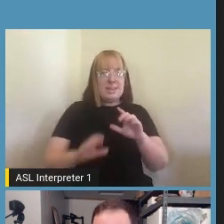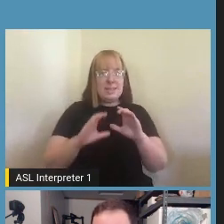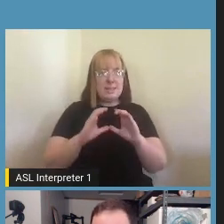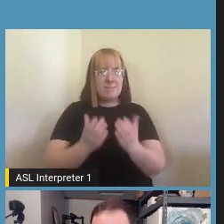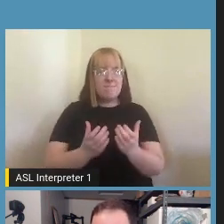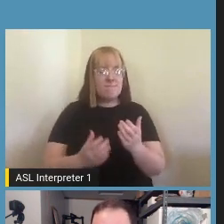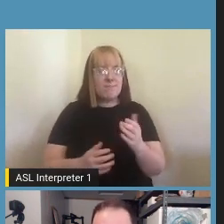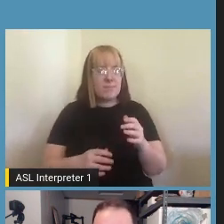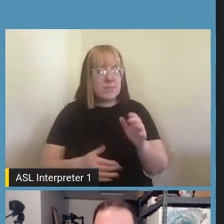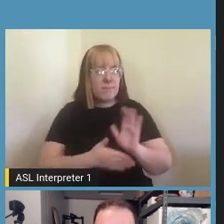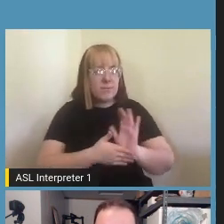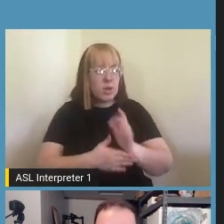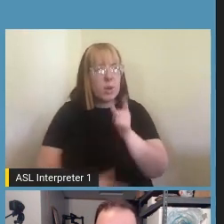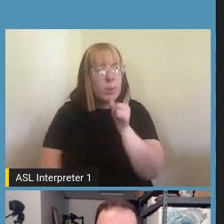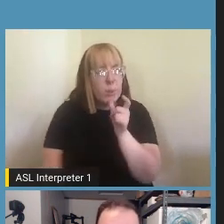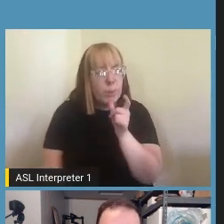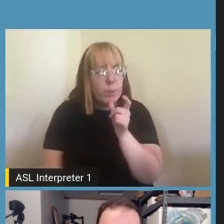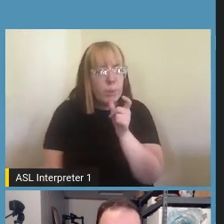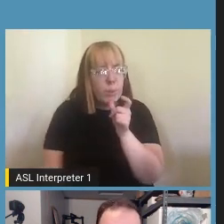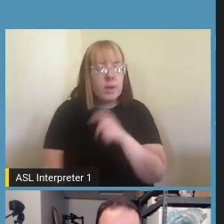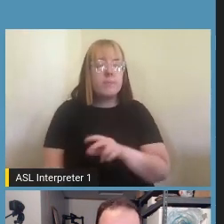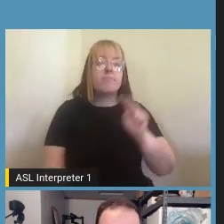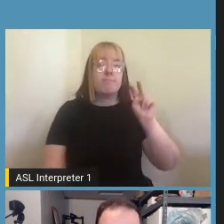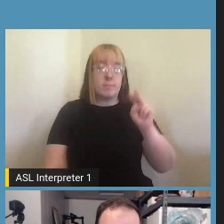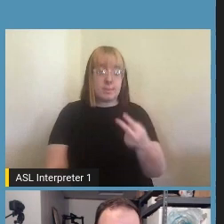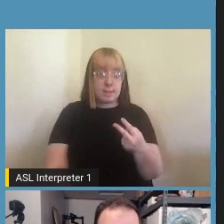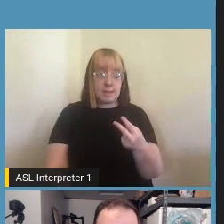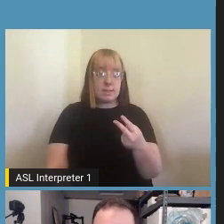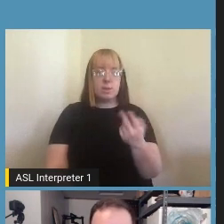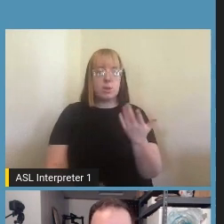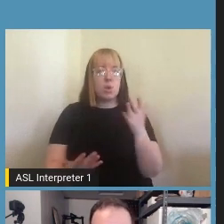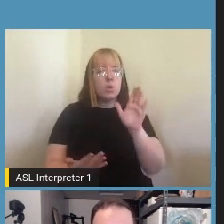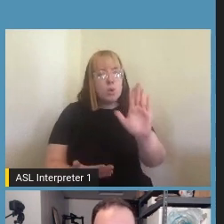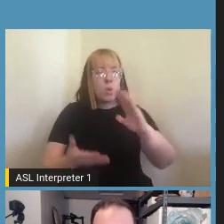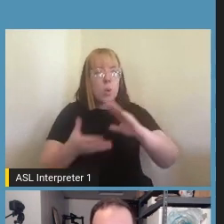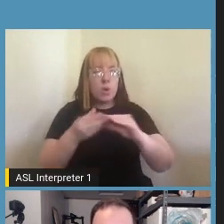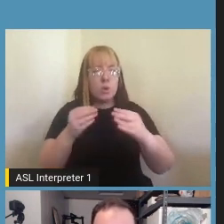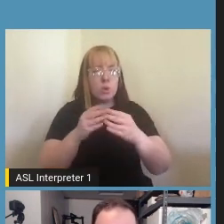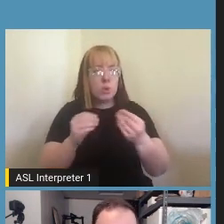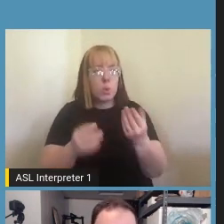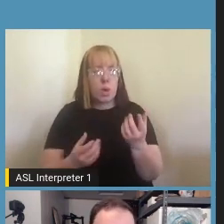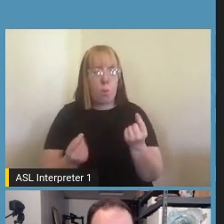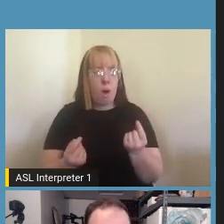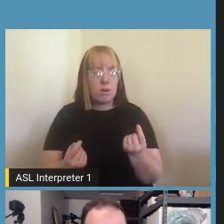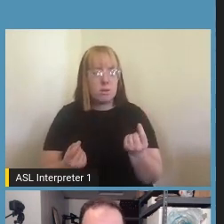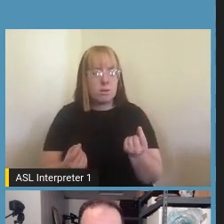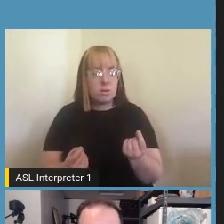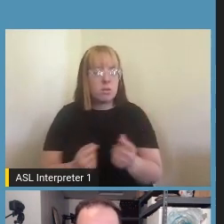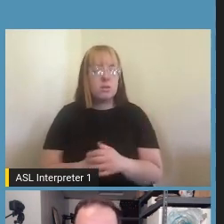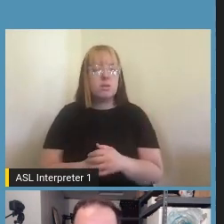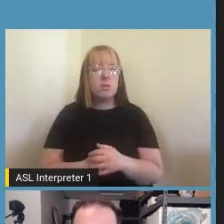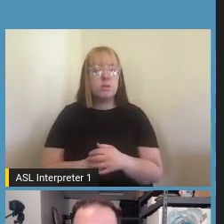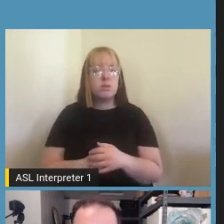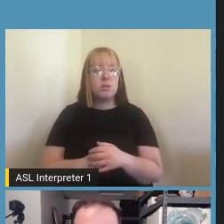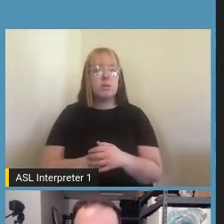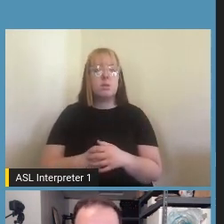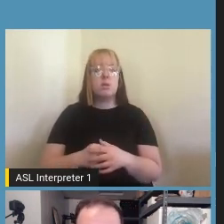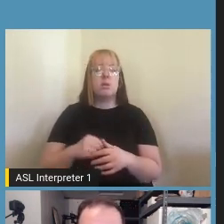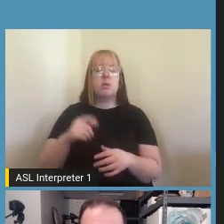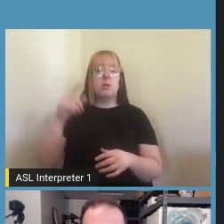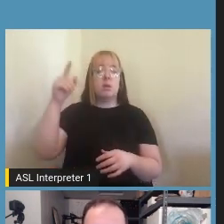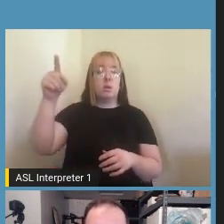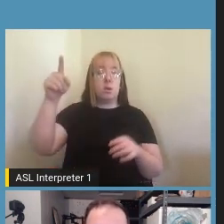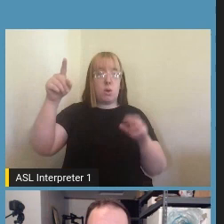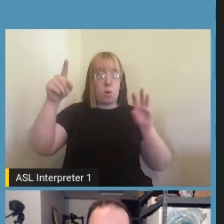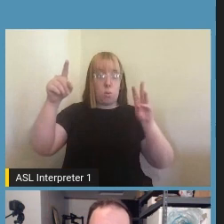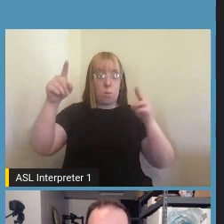you with the second point, which is what's your story? How are we going to get there? So the first one, why are we doing this?